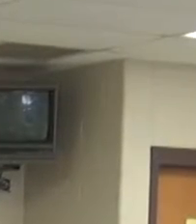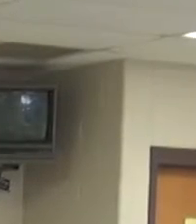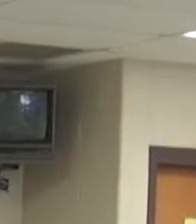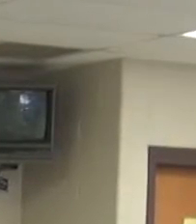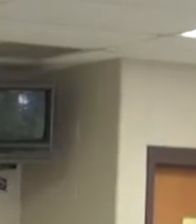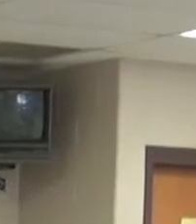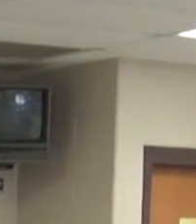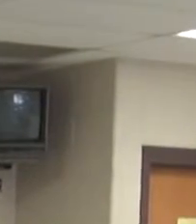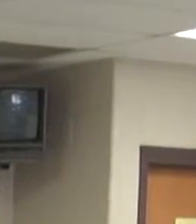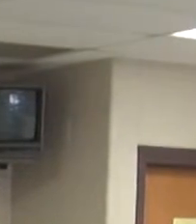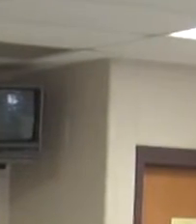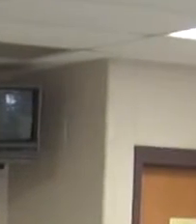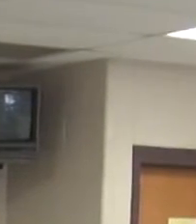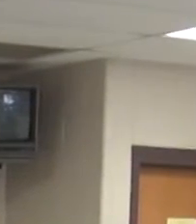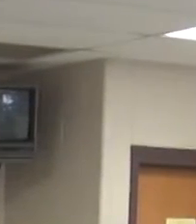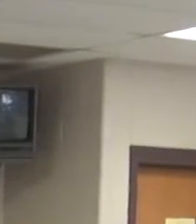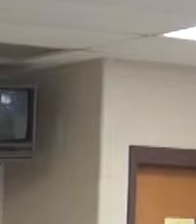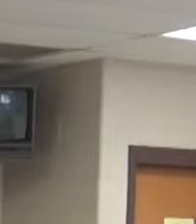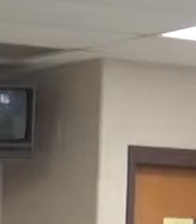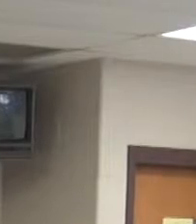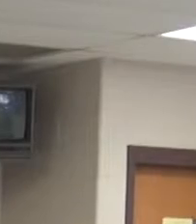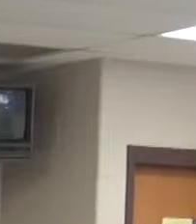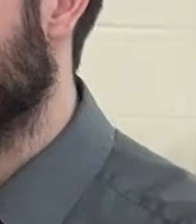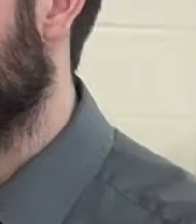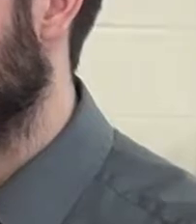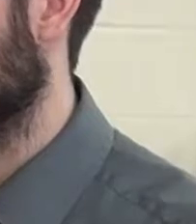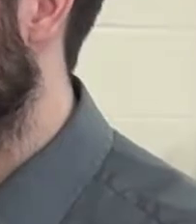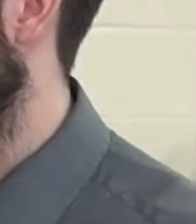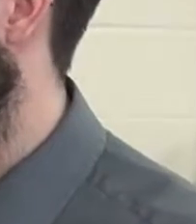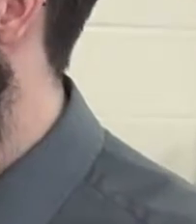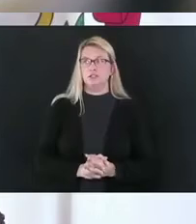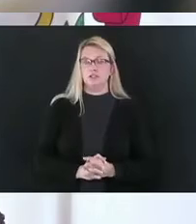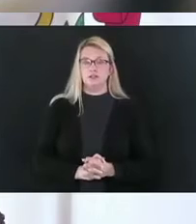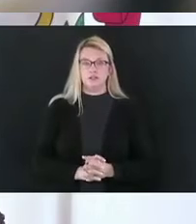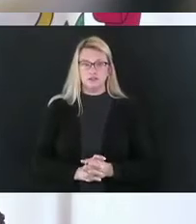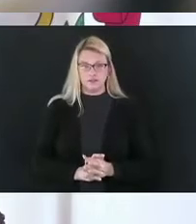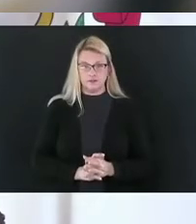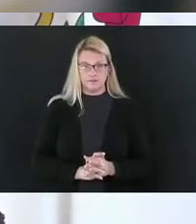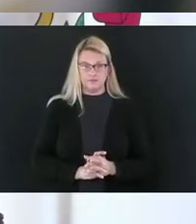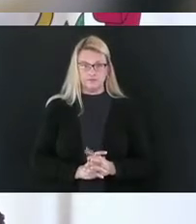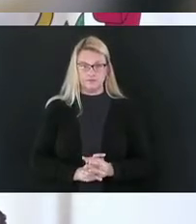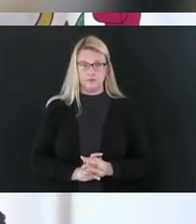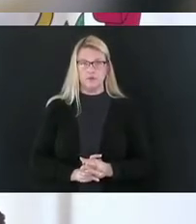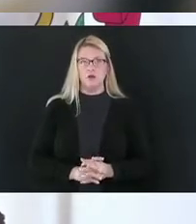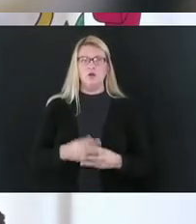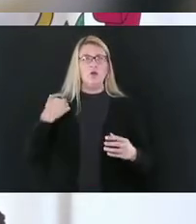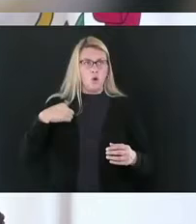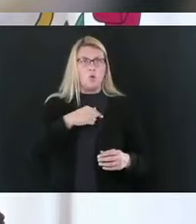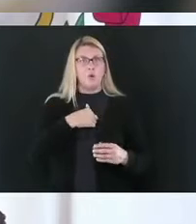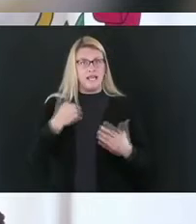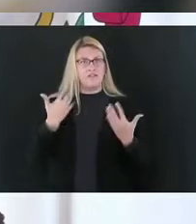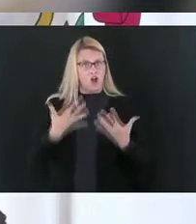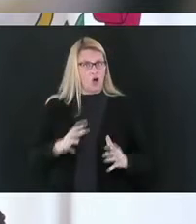after January 22nd, the kids will be back in the classroom. We have given the counties a great